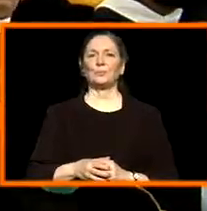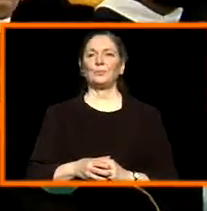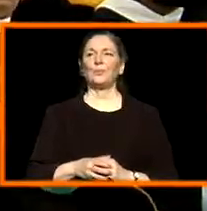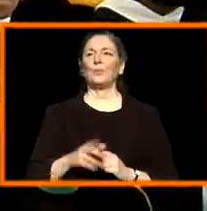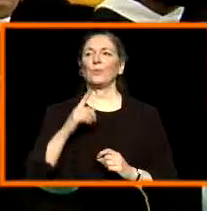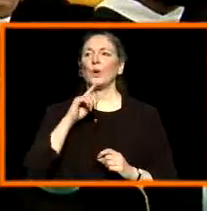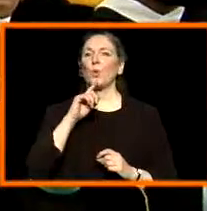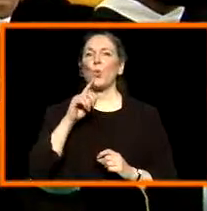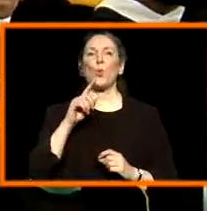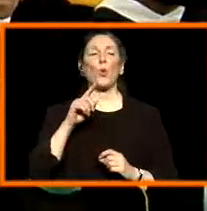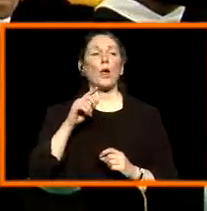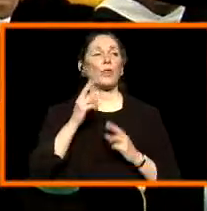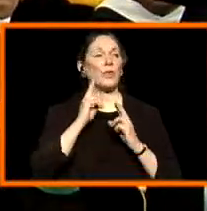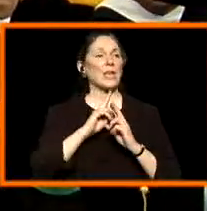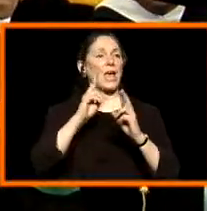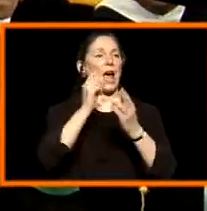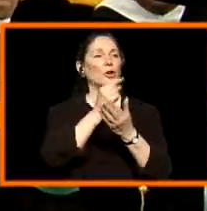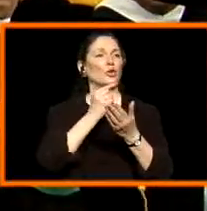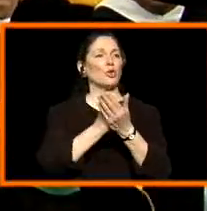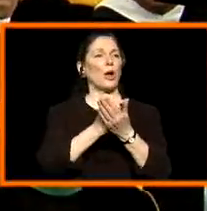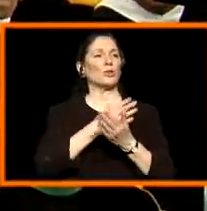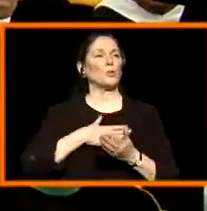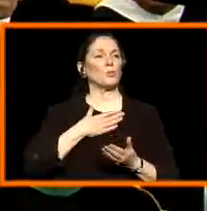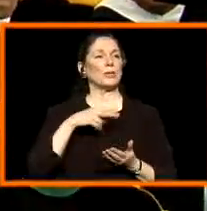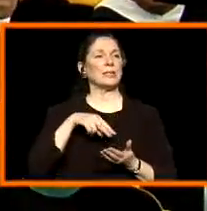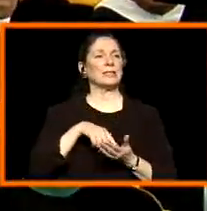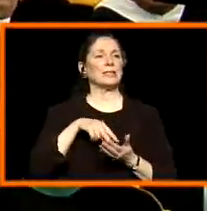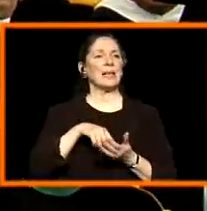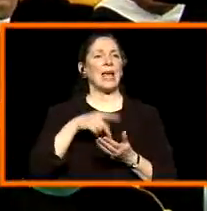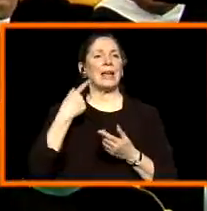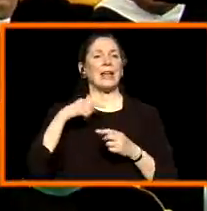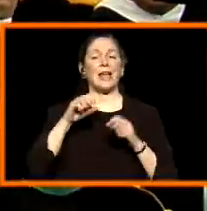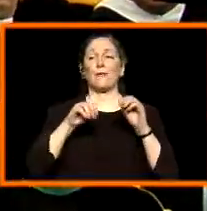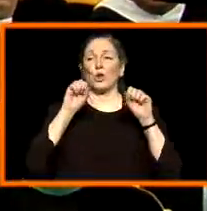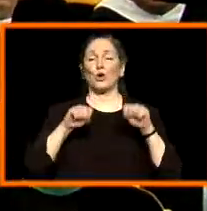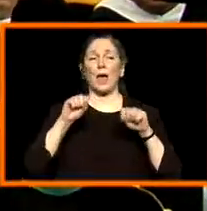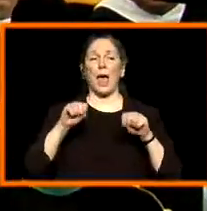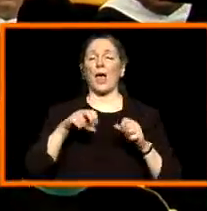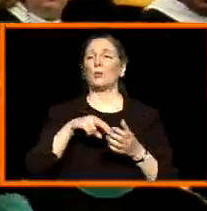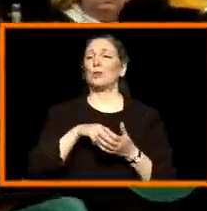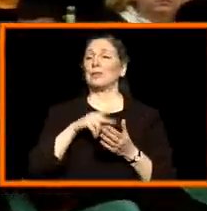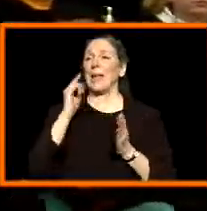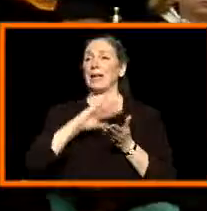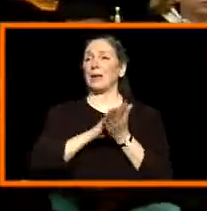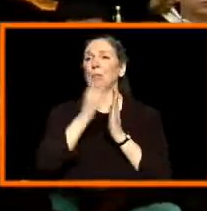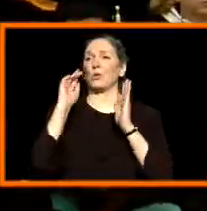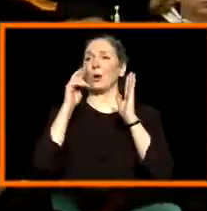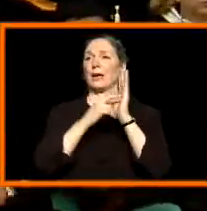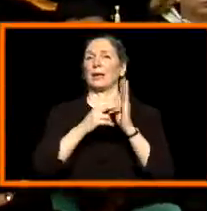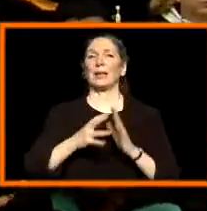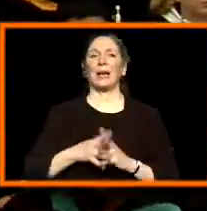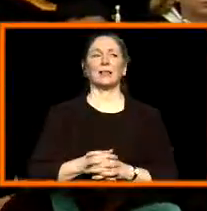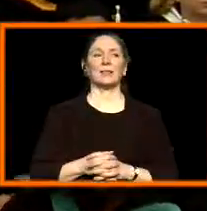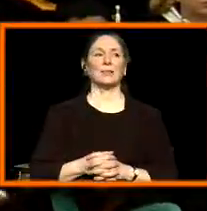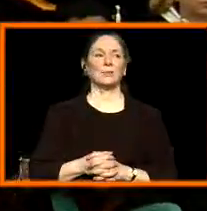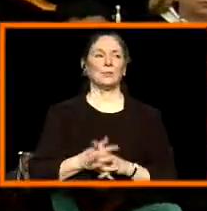Will the honors graduates please stand as you are able to stand and be recognized?